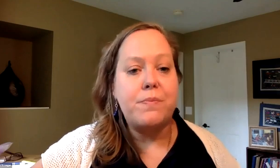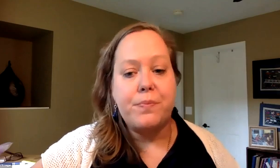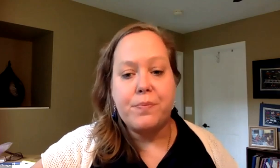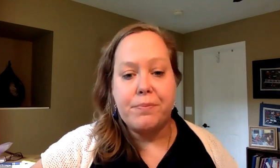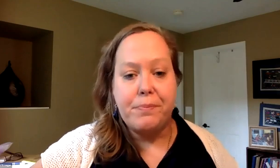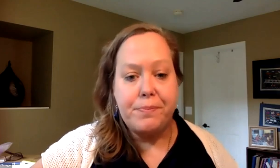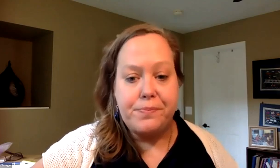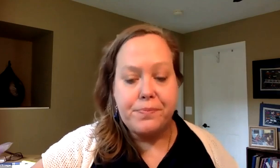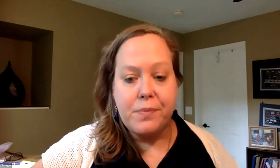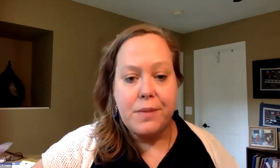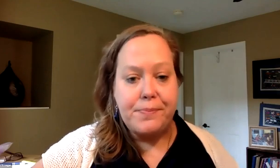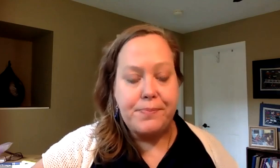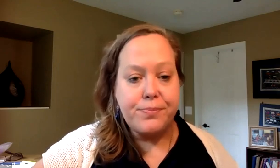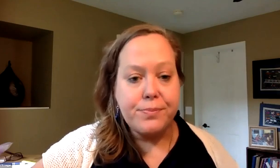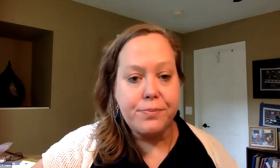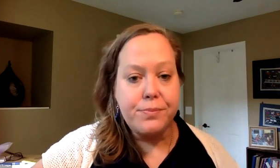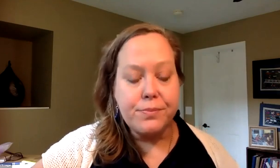groups?